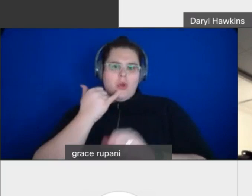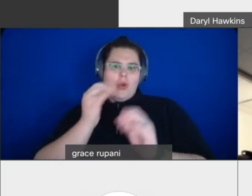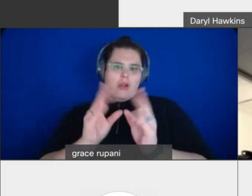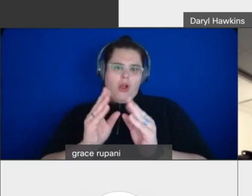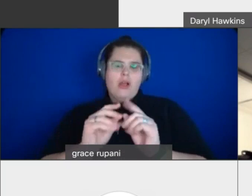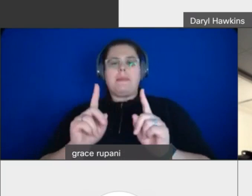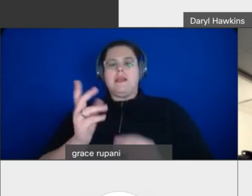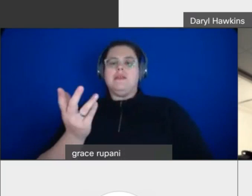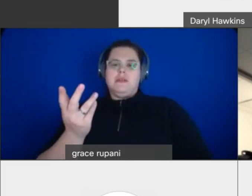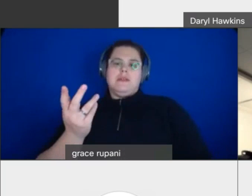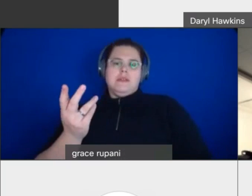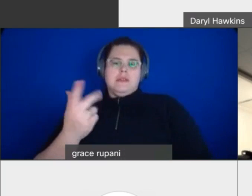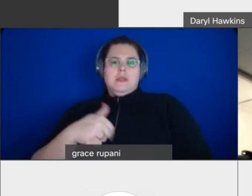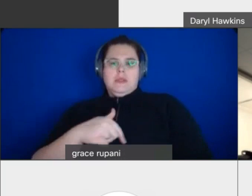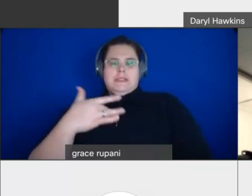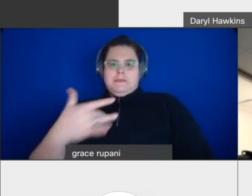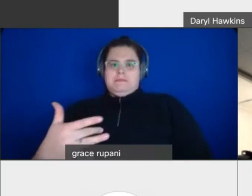we